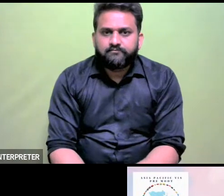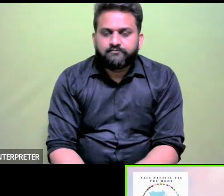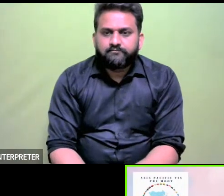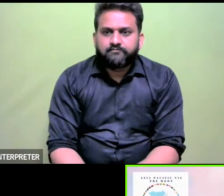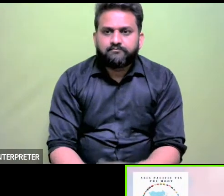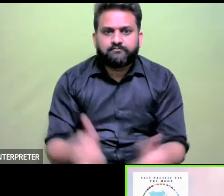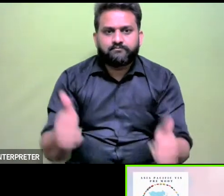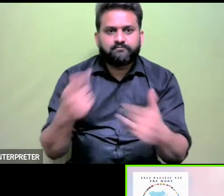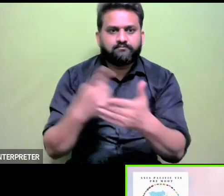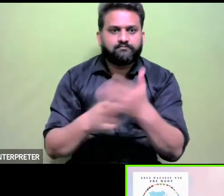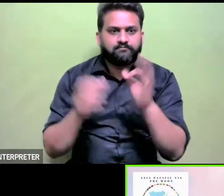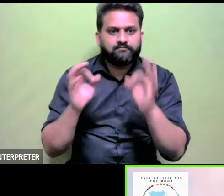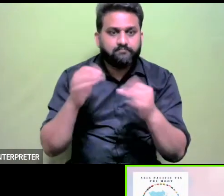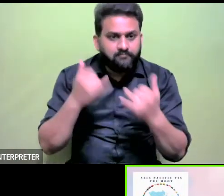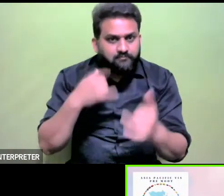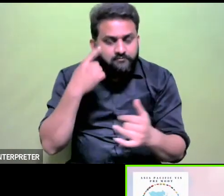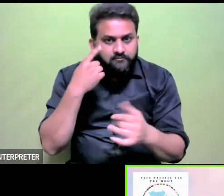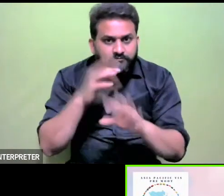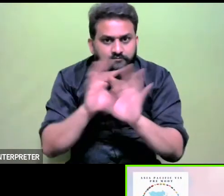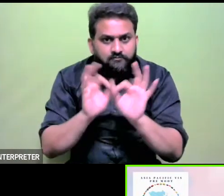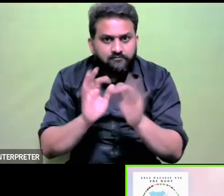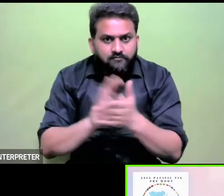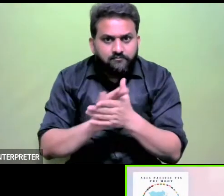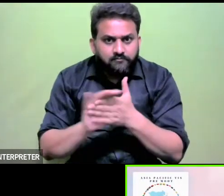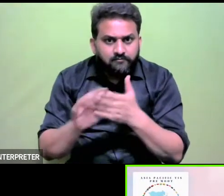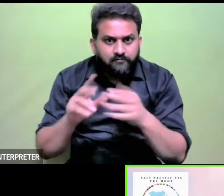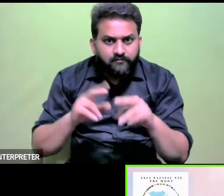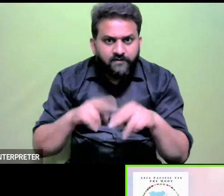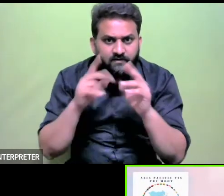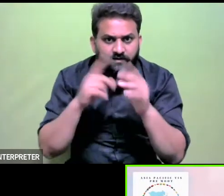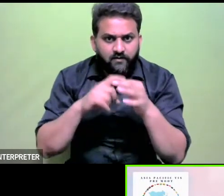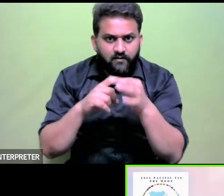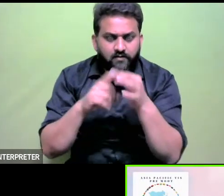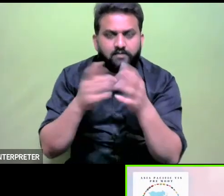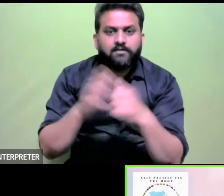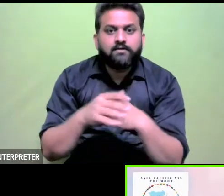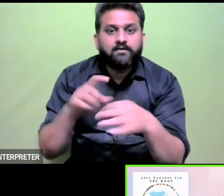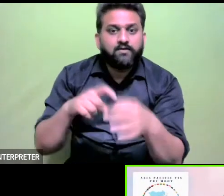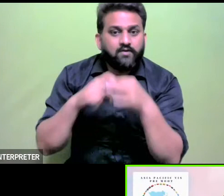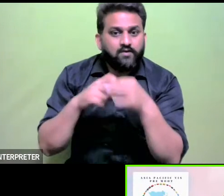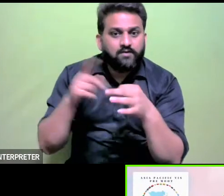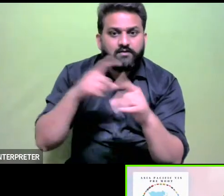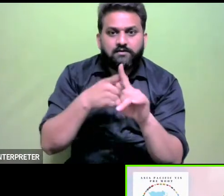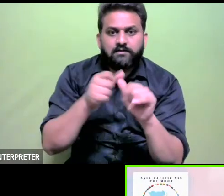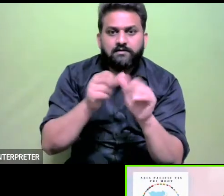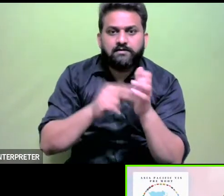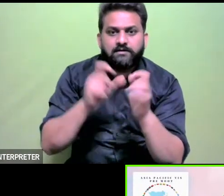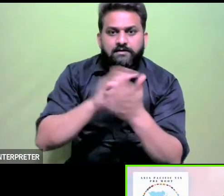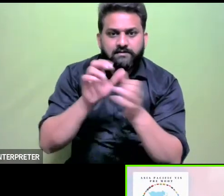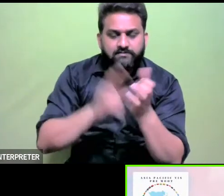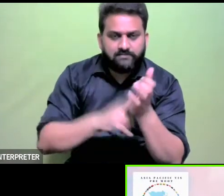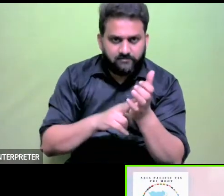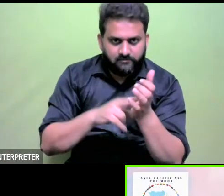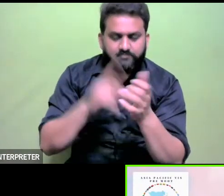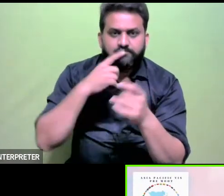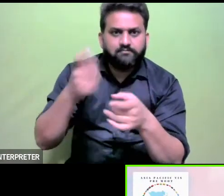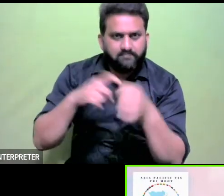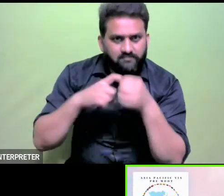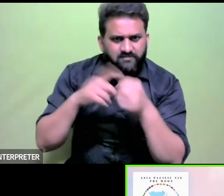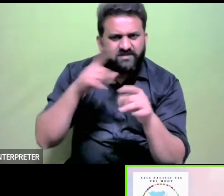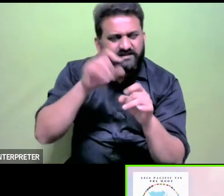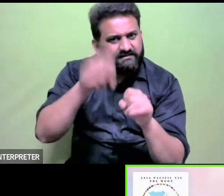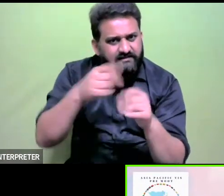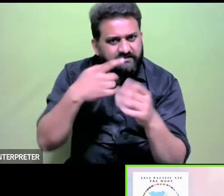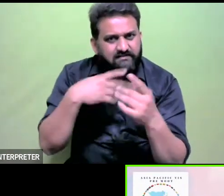Right, sir. I think that this is going to be the last question of the evening. The question is from Kanchan. She asks, can we change our